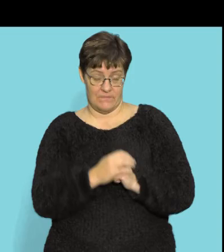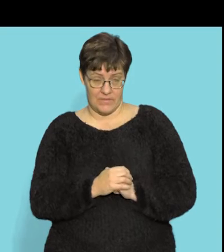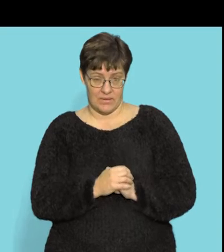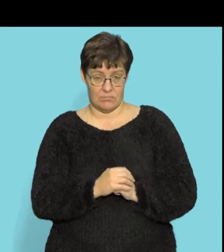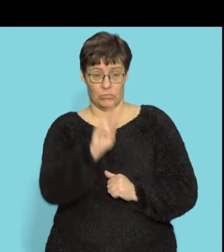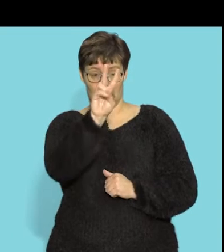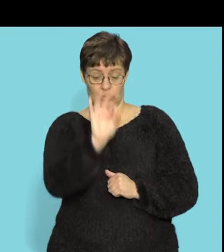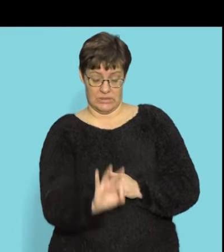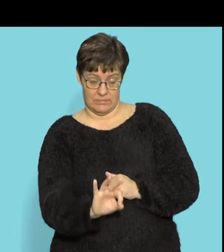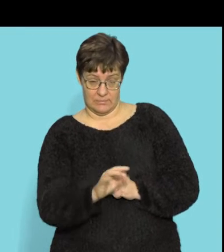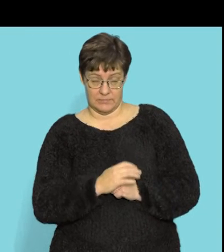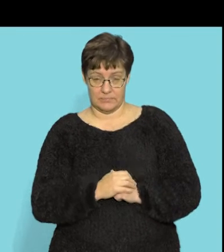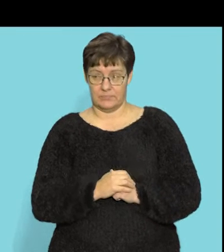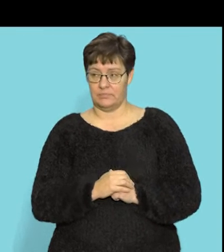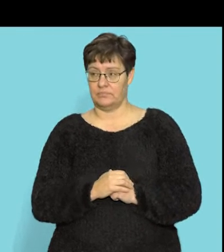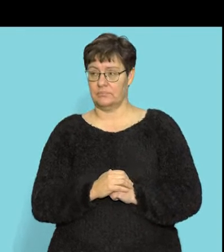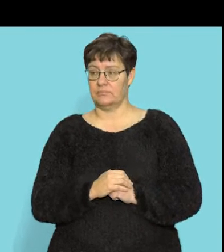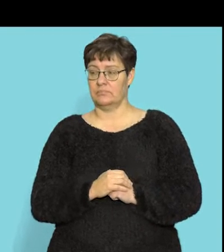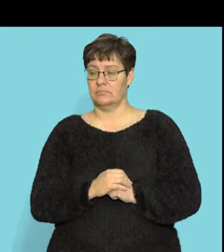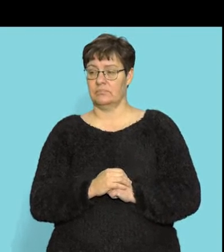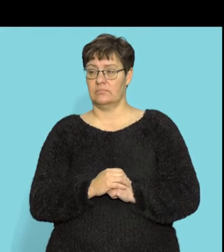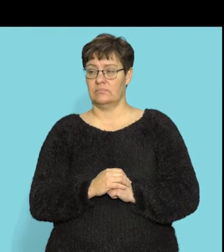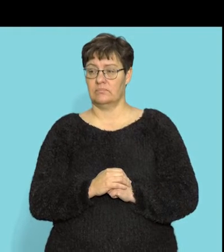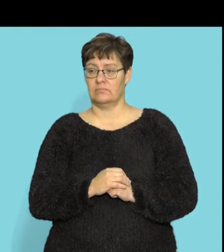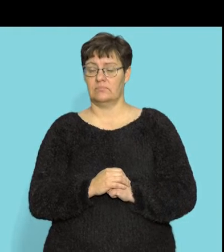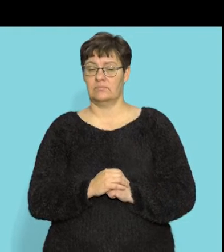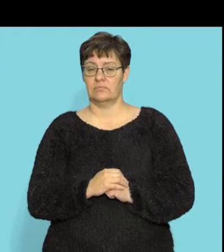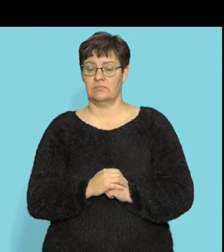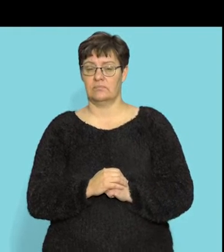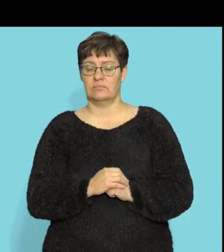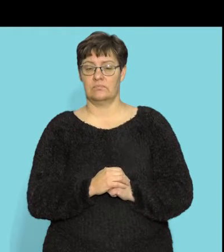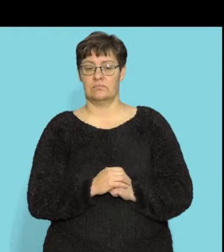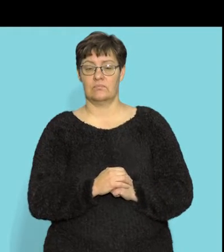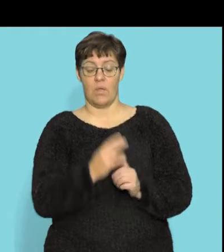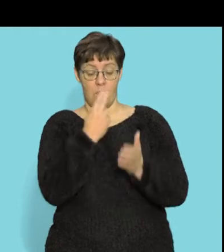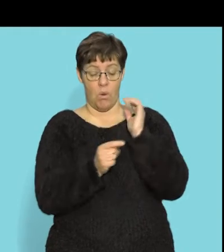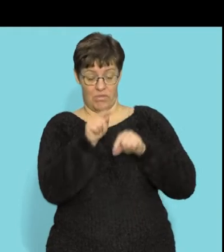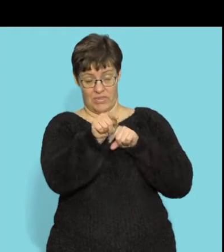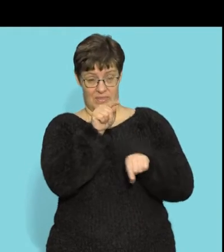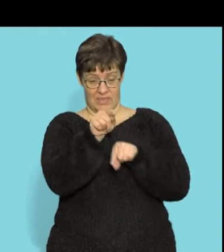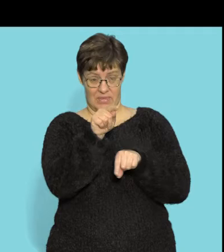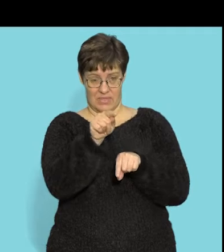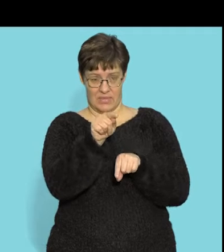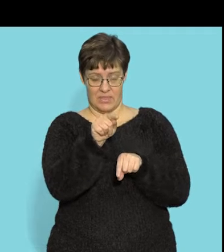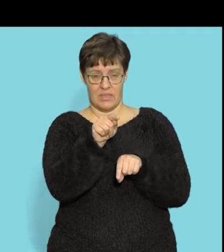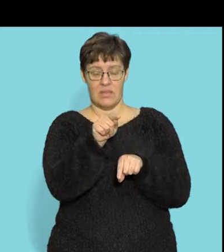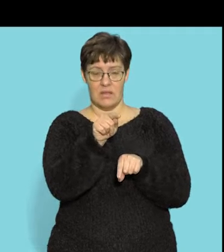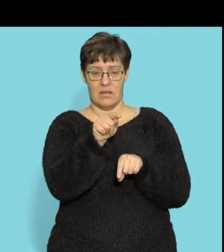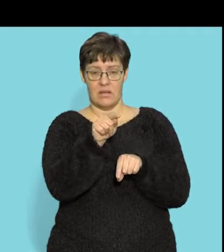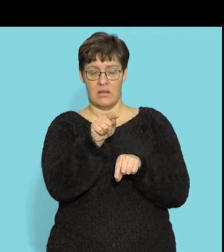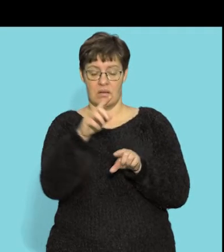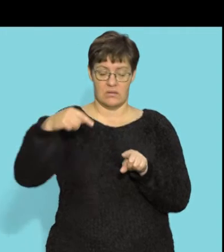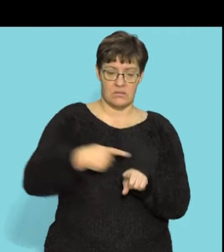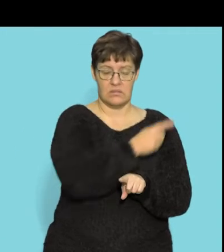right? They are connected in parallel to each other. And both of them are actually in series